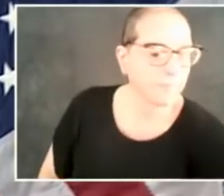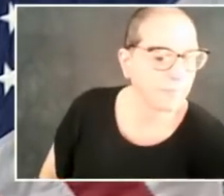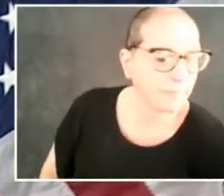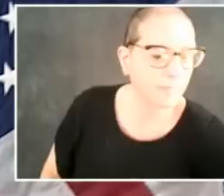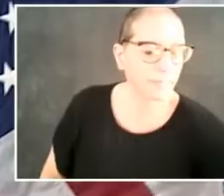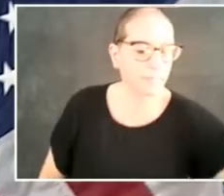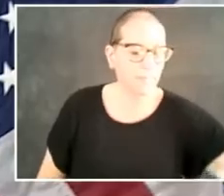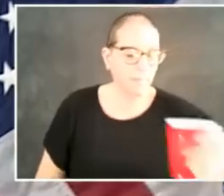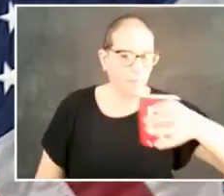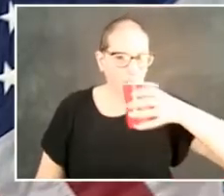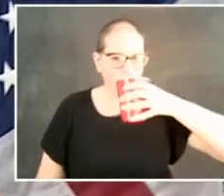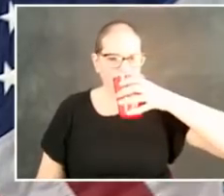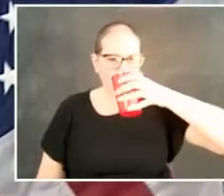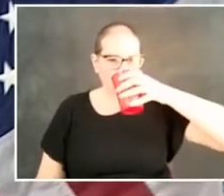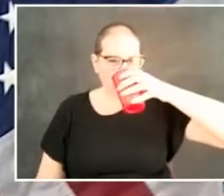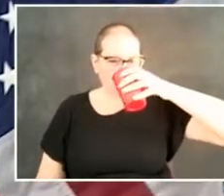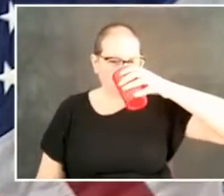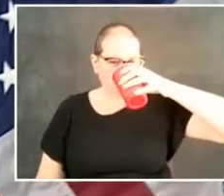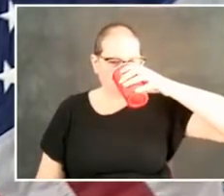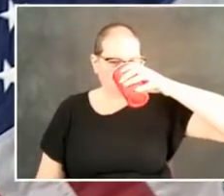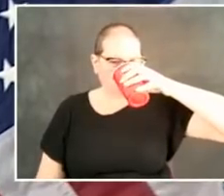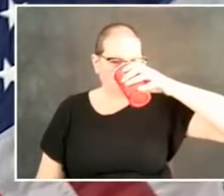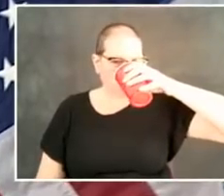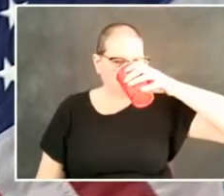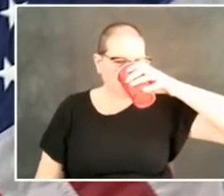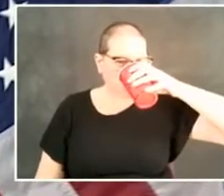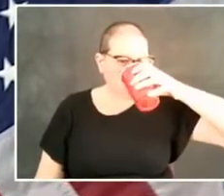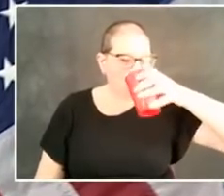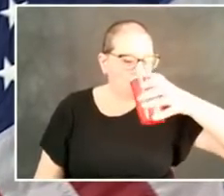Hello, Mr. Mayor and everyone on the call. How are you guys? Hey, Gersh.